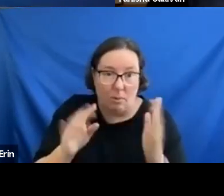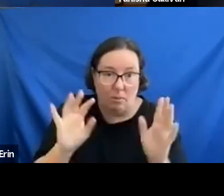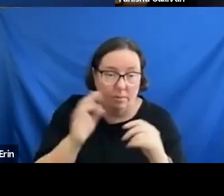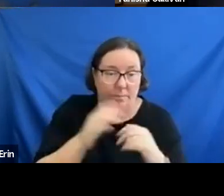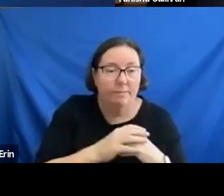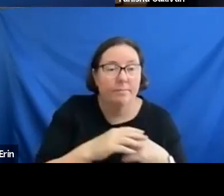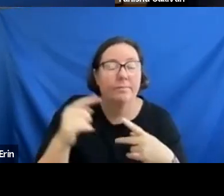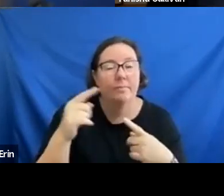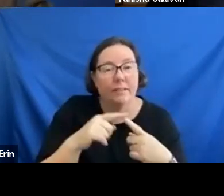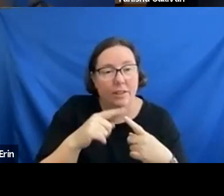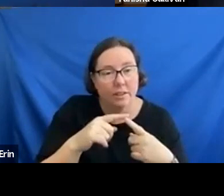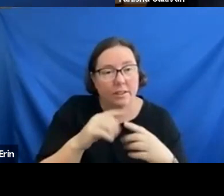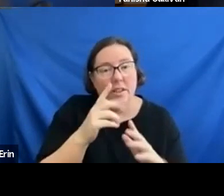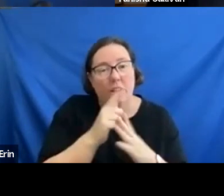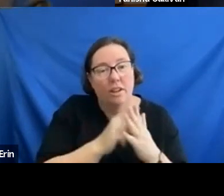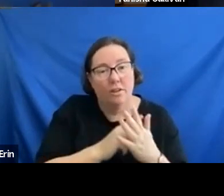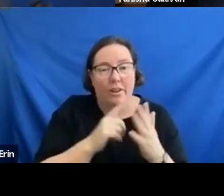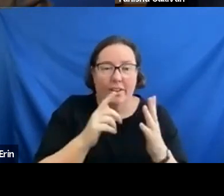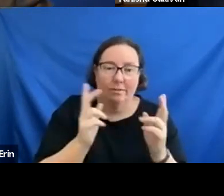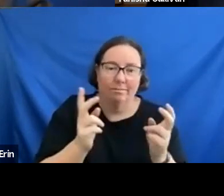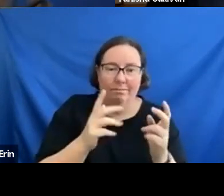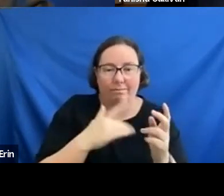The first thing on the lawyerly housekeeping,